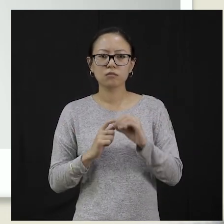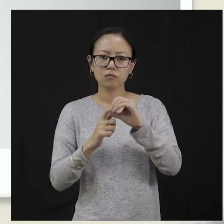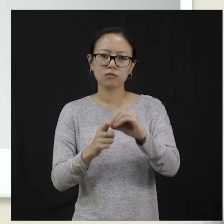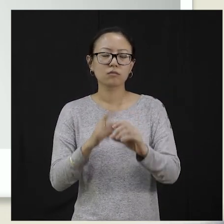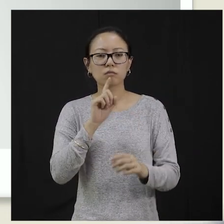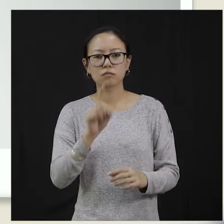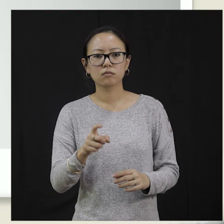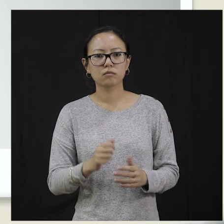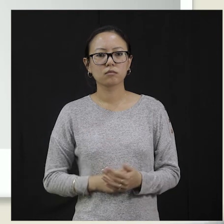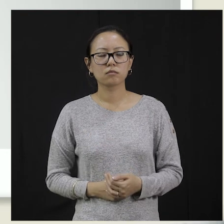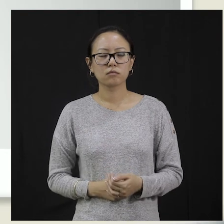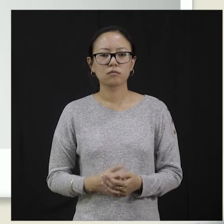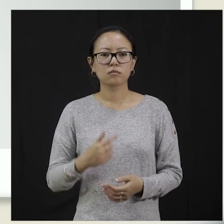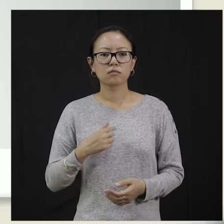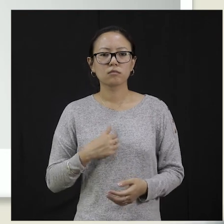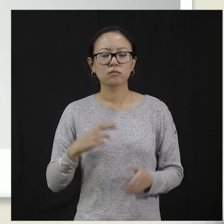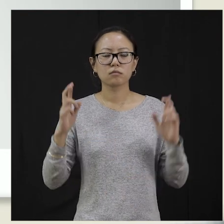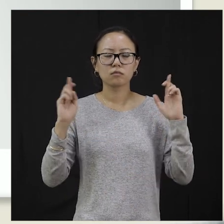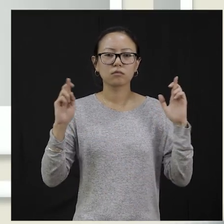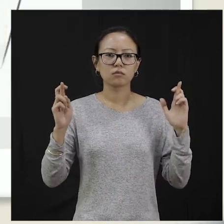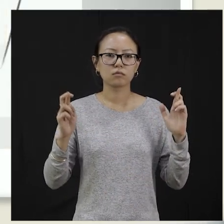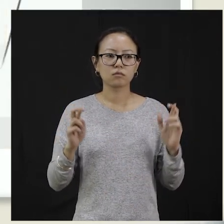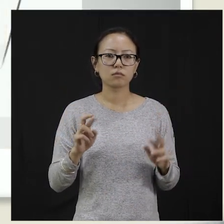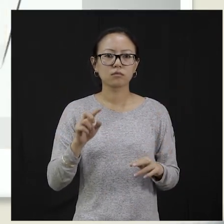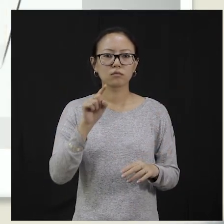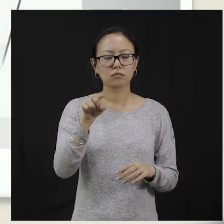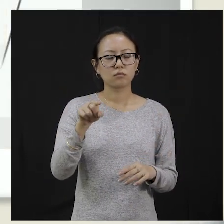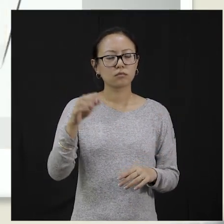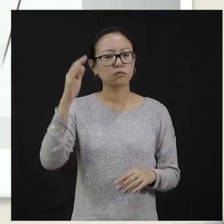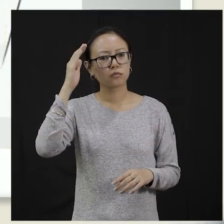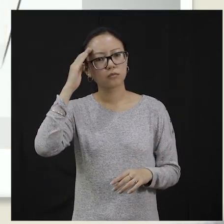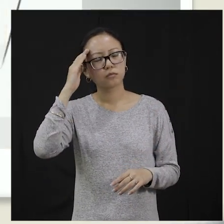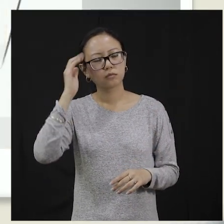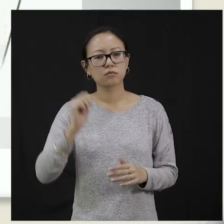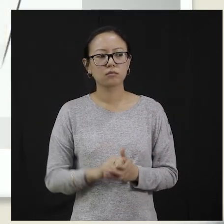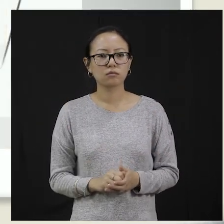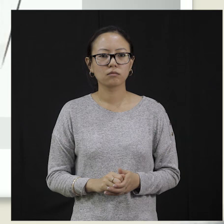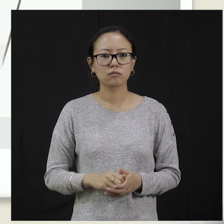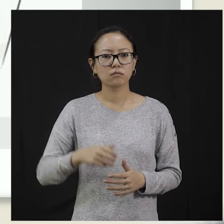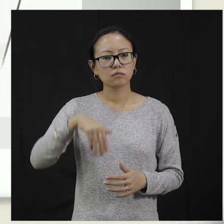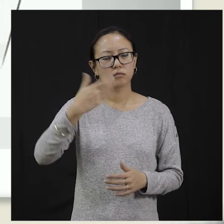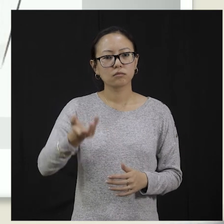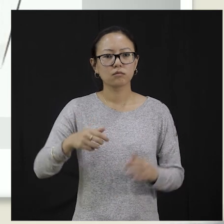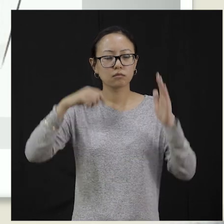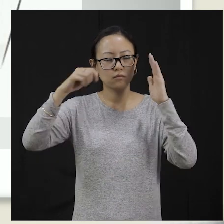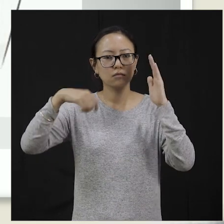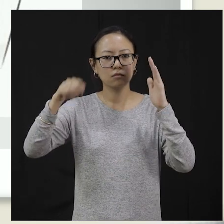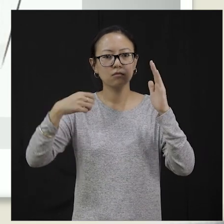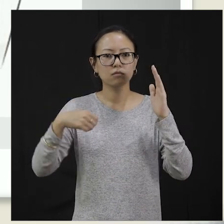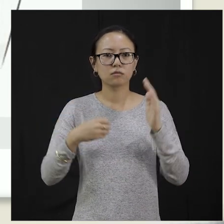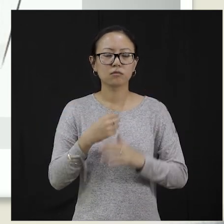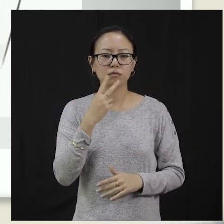you all got an idea about this chapter. Then we can see in our next video with